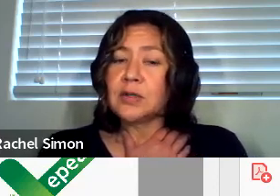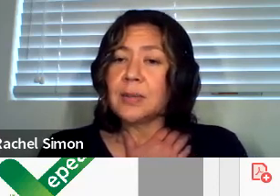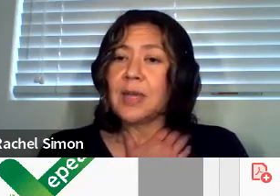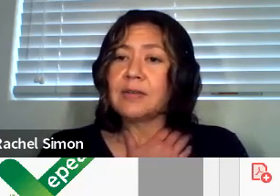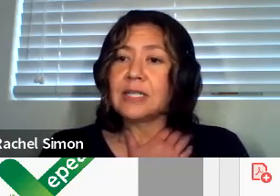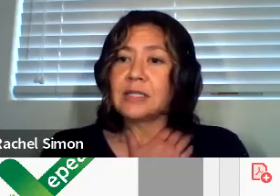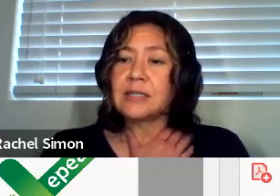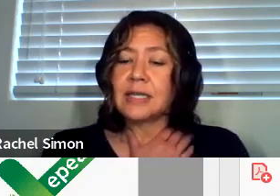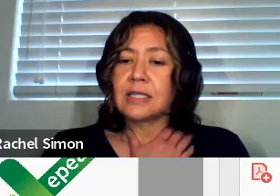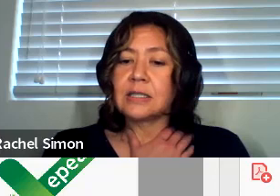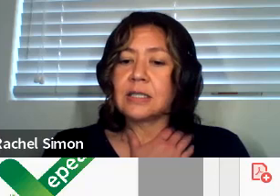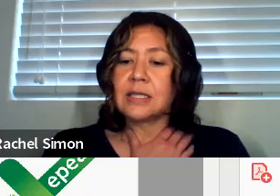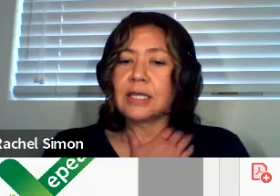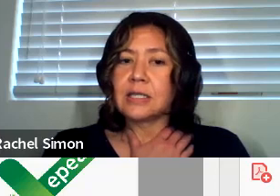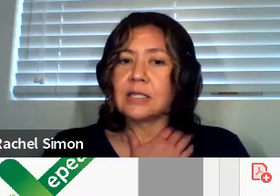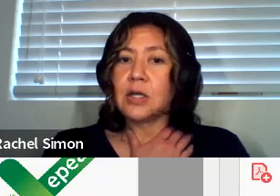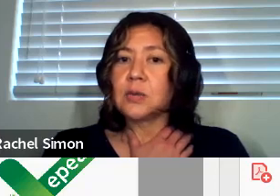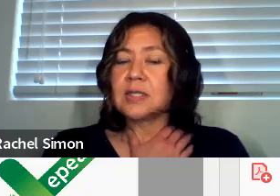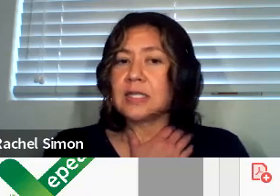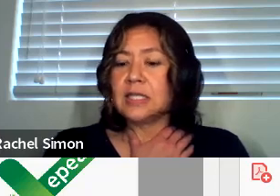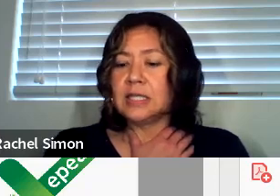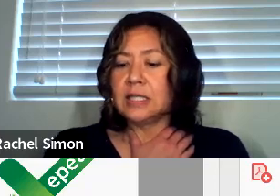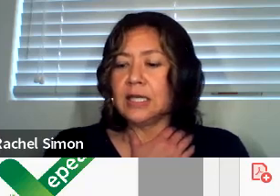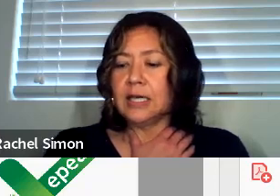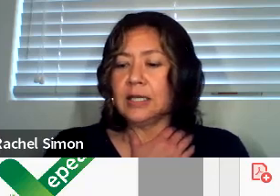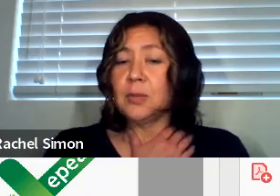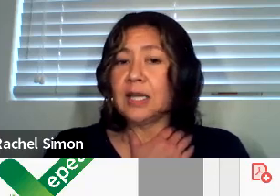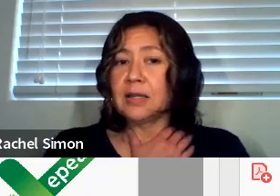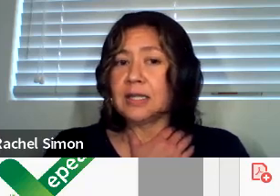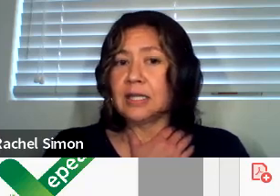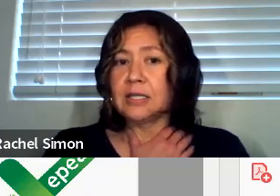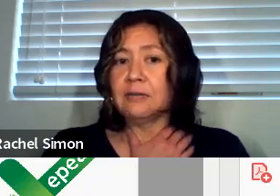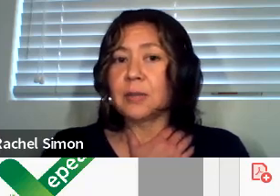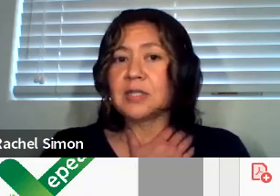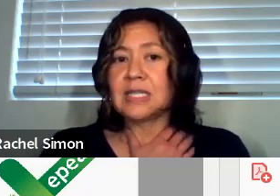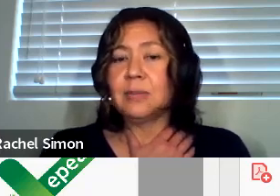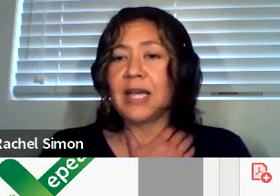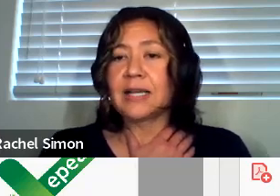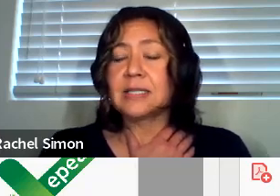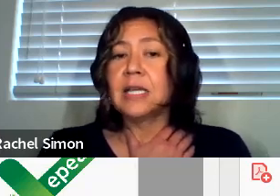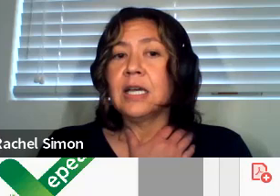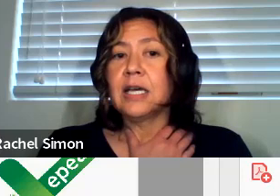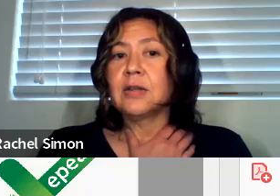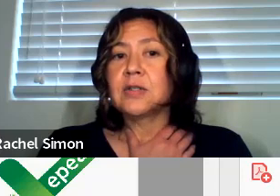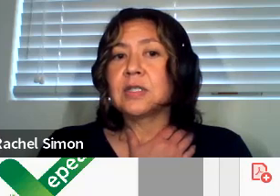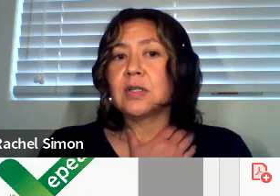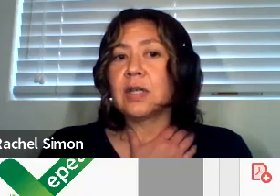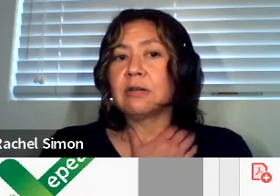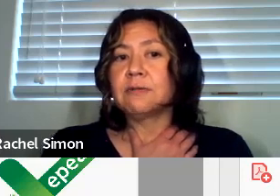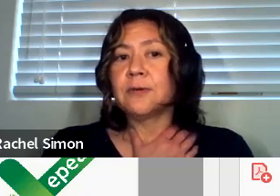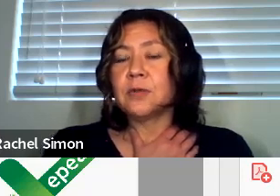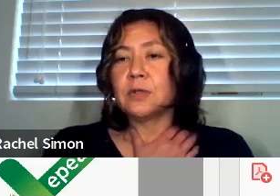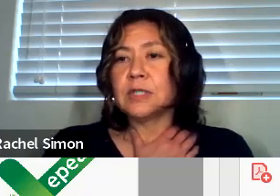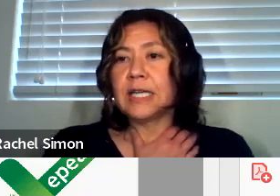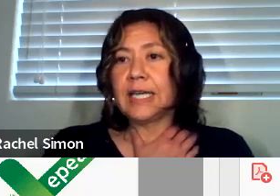you know there's some evidence that notes the human health and environmental impacts, there's still